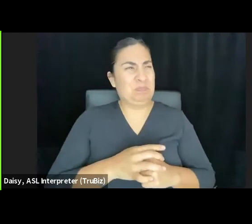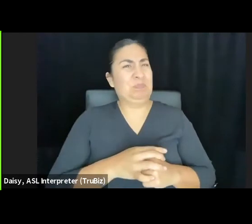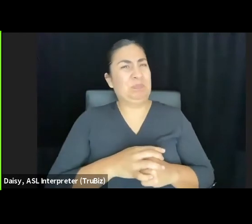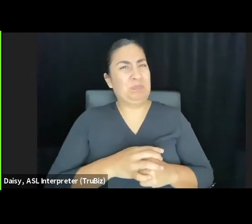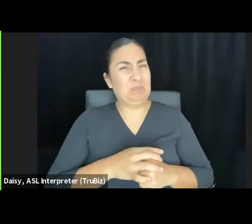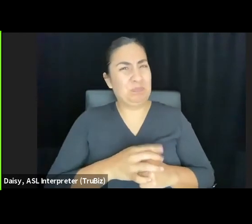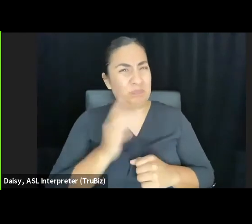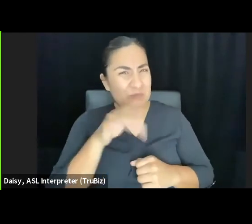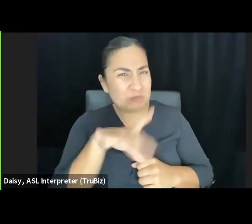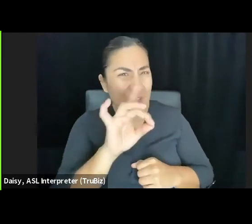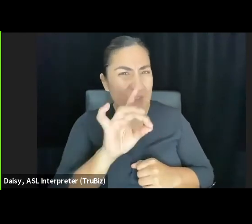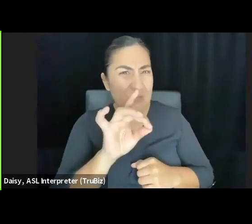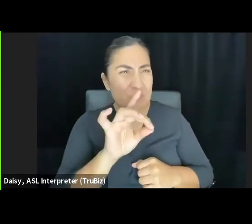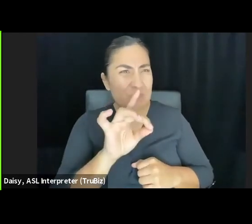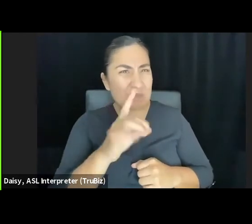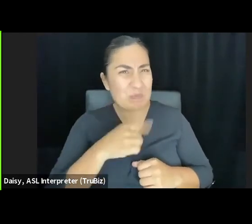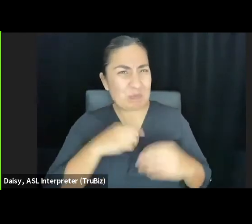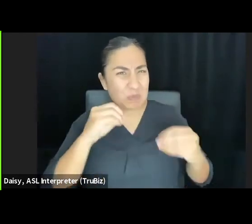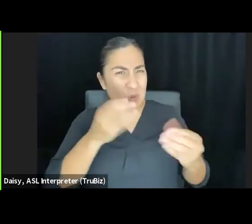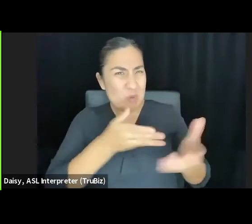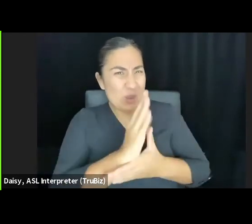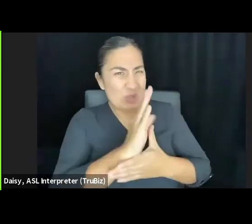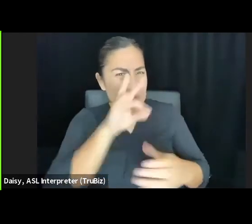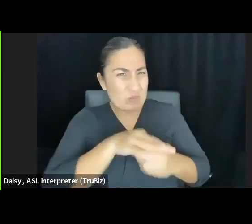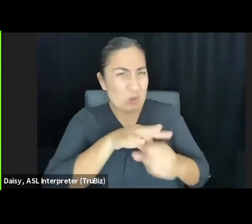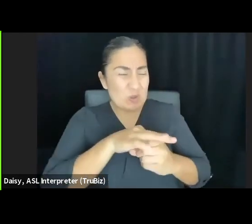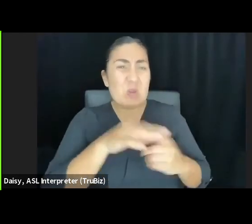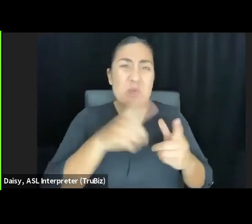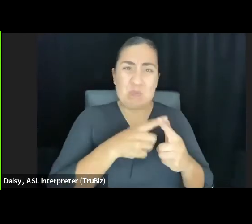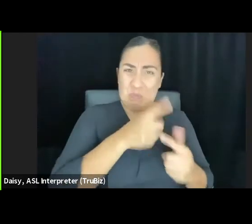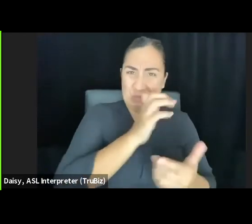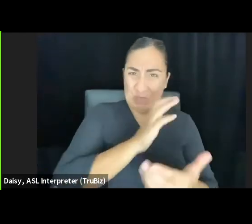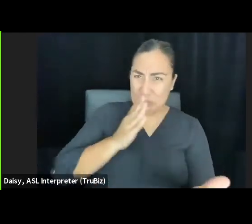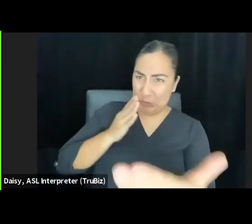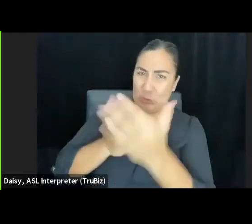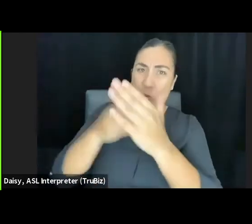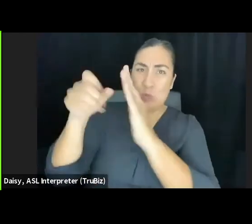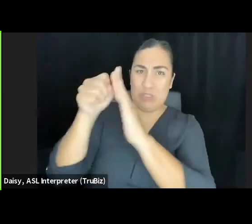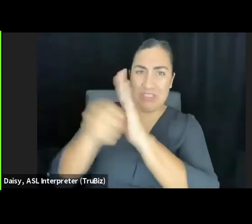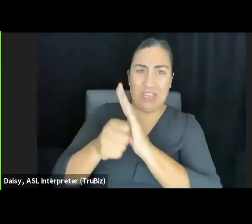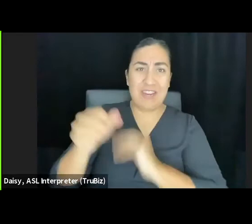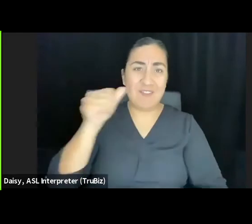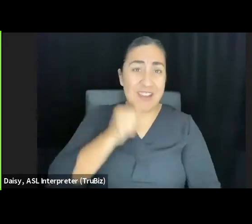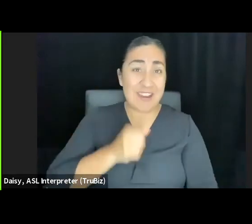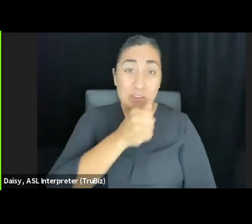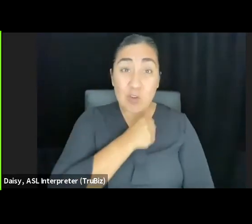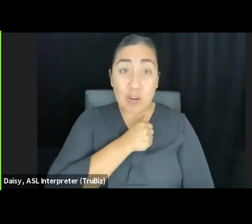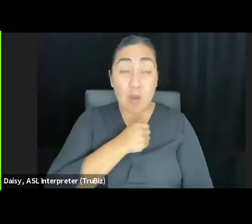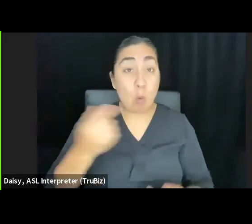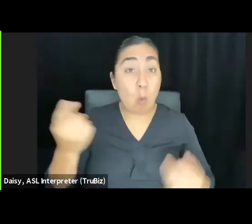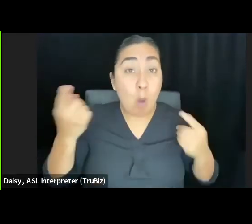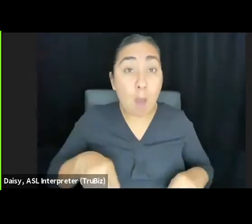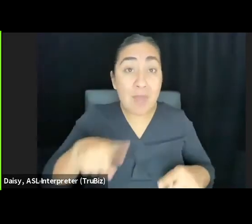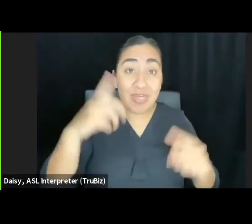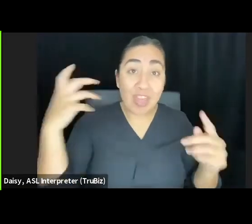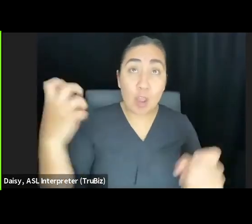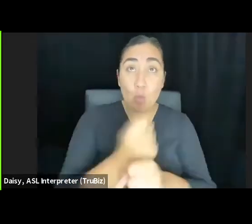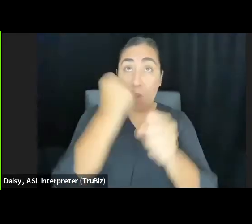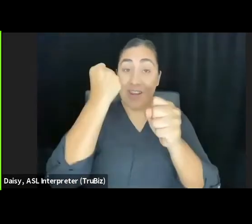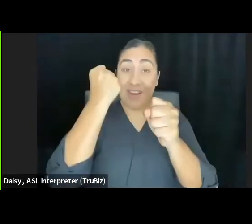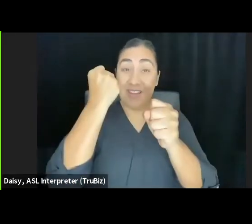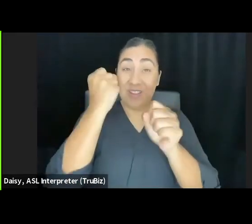Arizona and won that right. So each and every one of us in the state of Arizona can thank